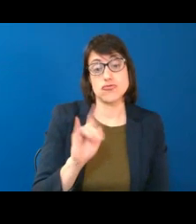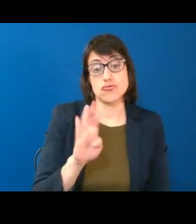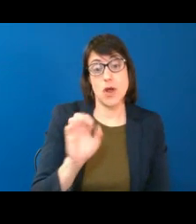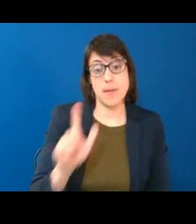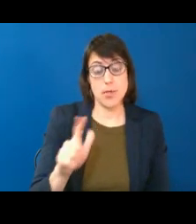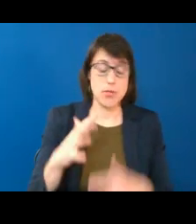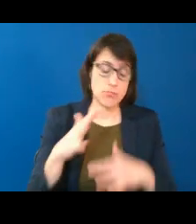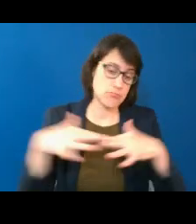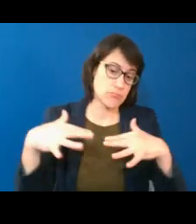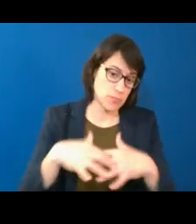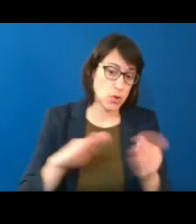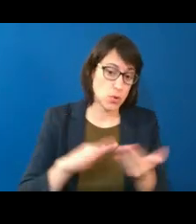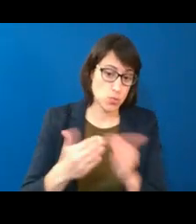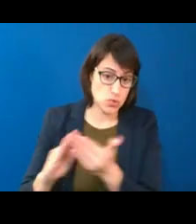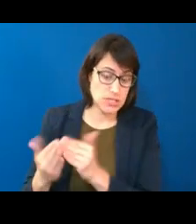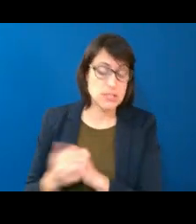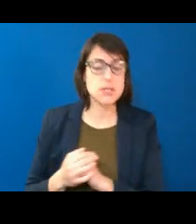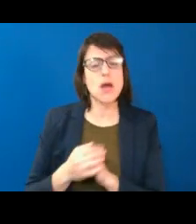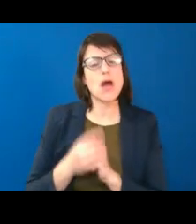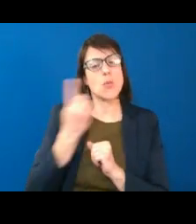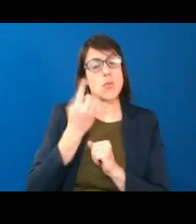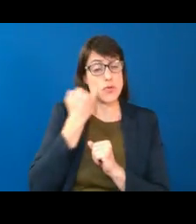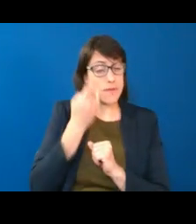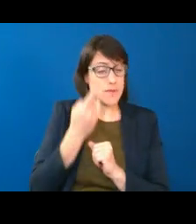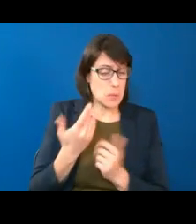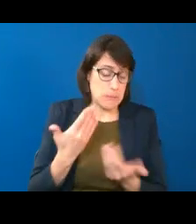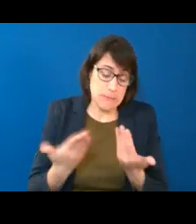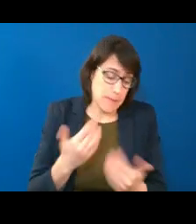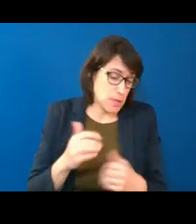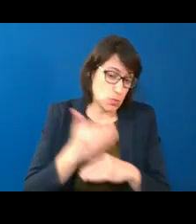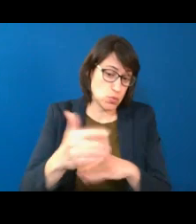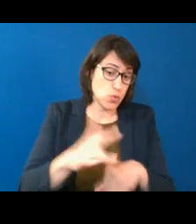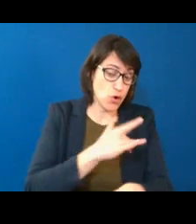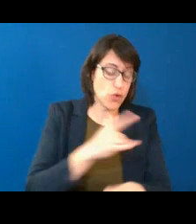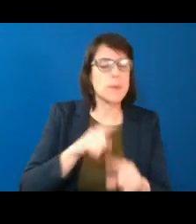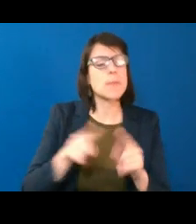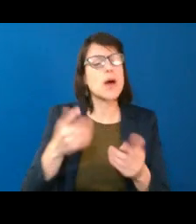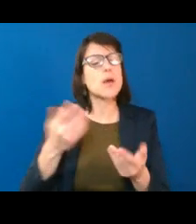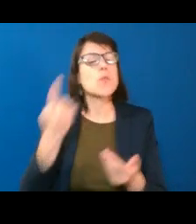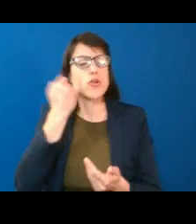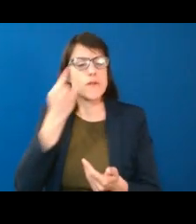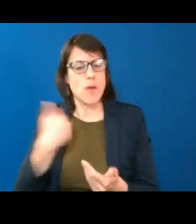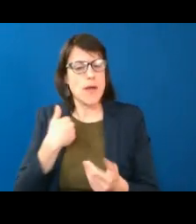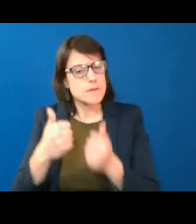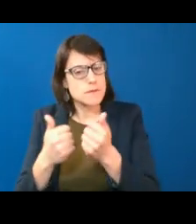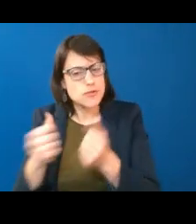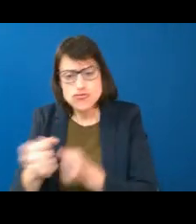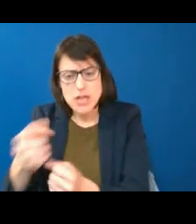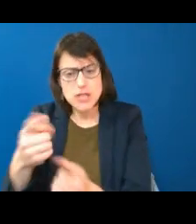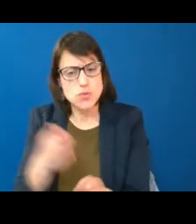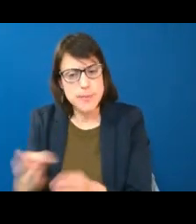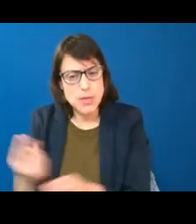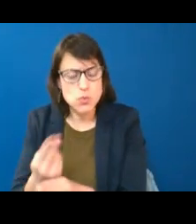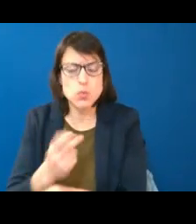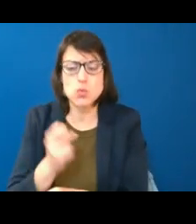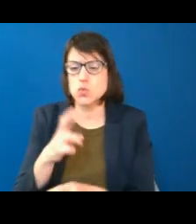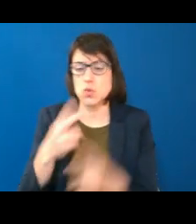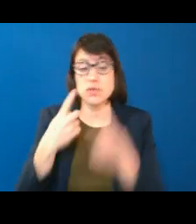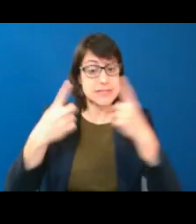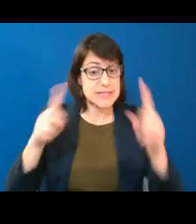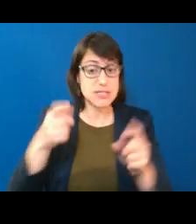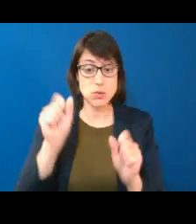maybe it's too early, but any strategies that you're either planning to work on or any successes that you could share with the group